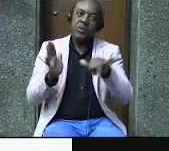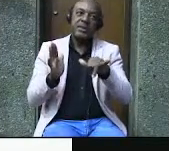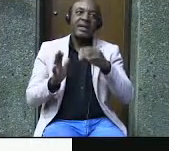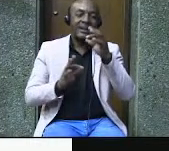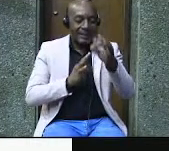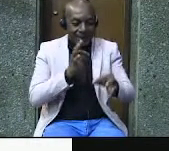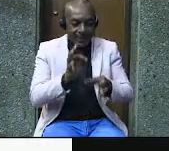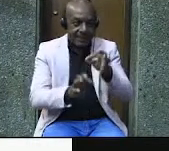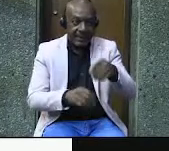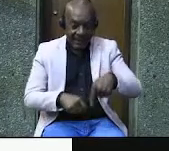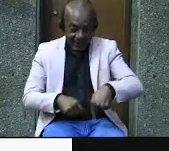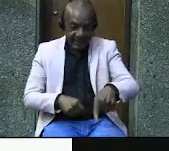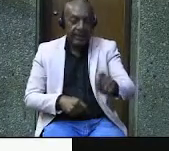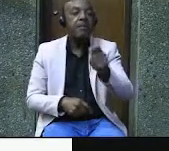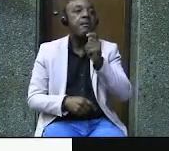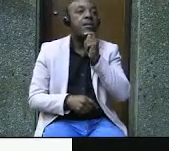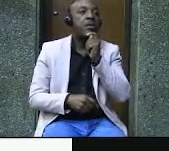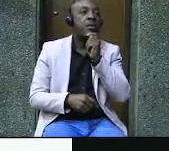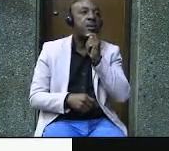addresses